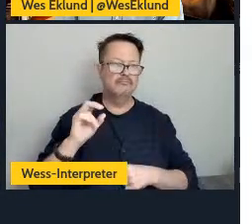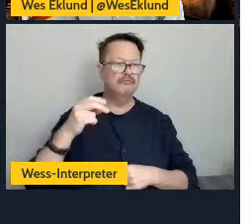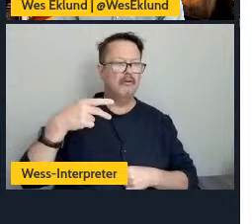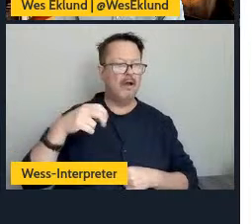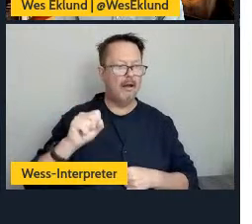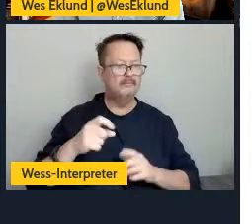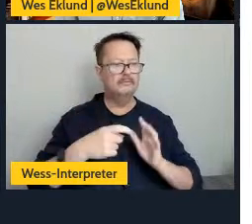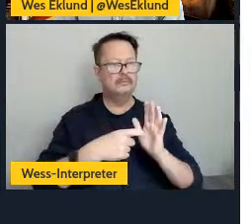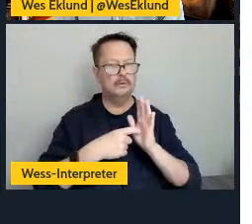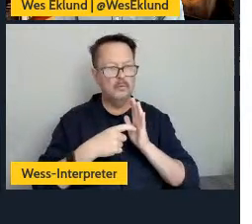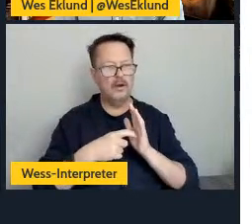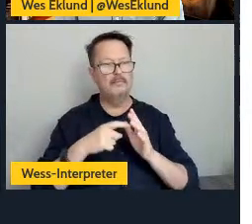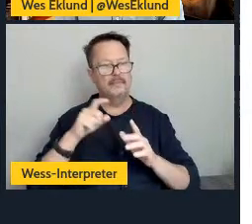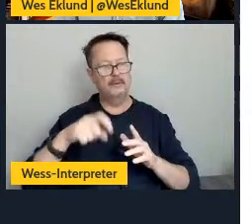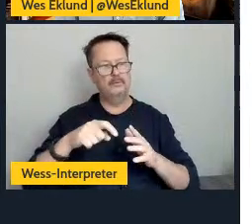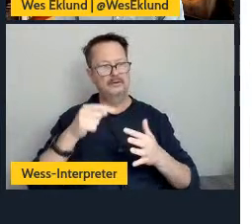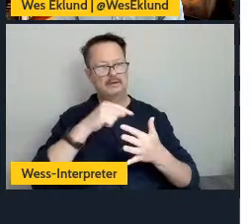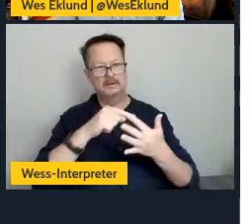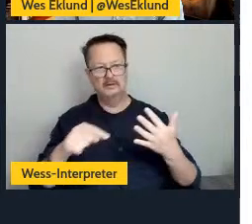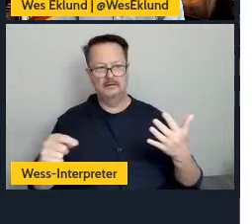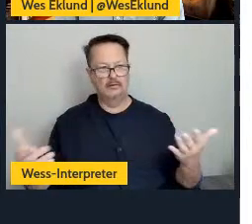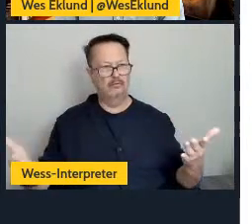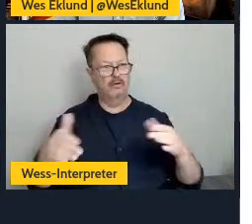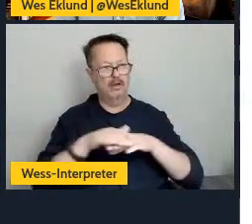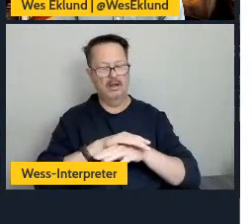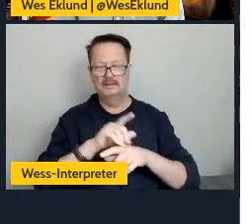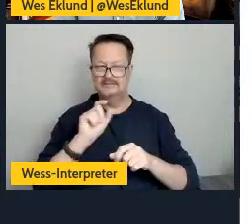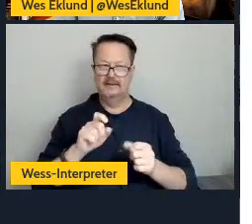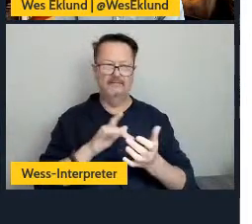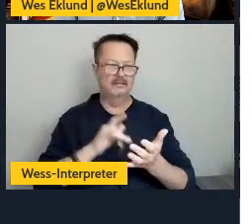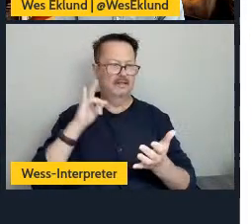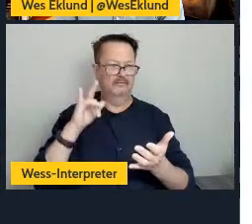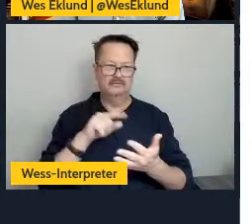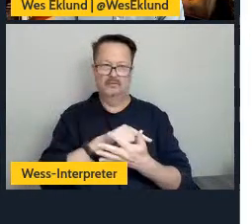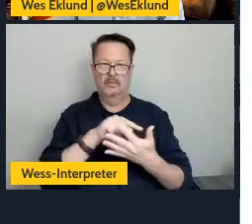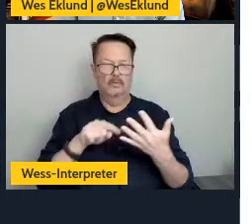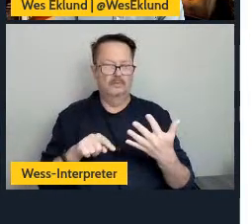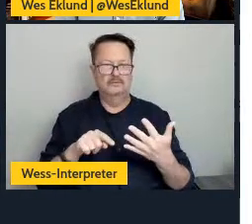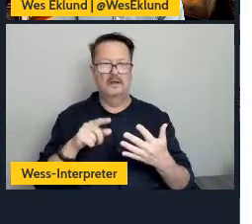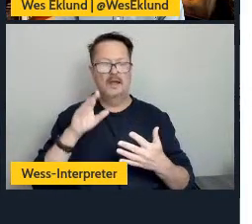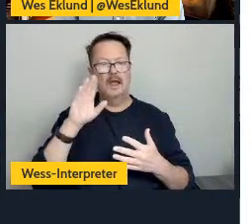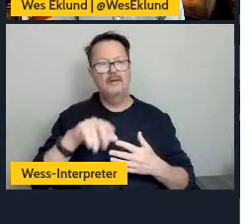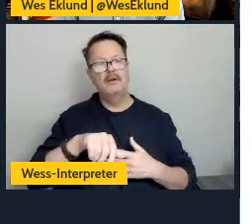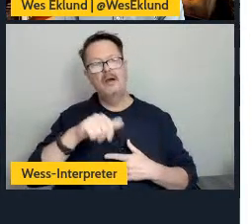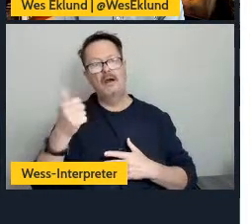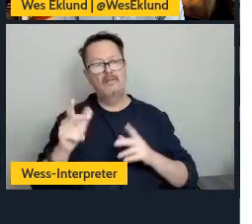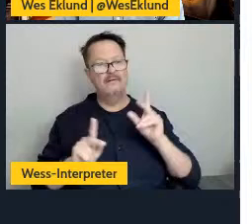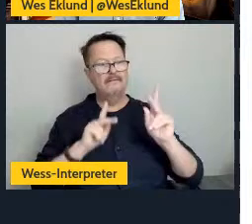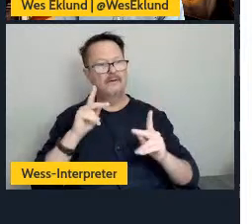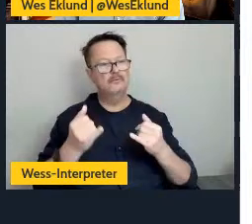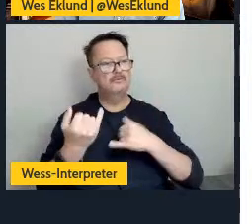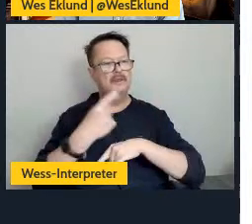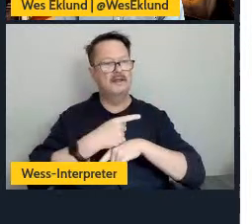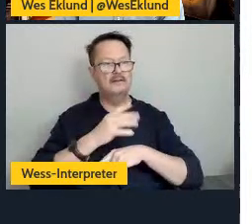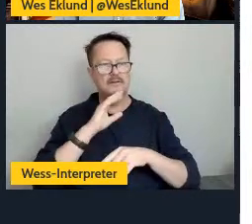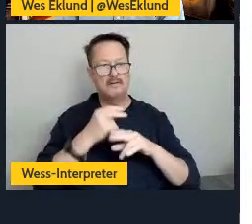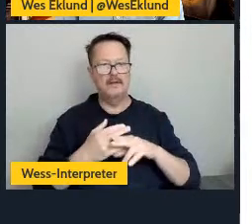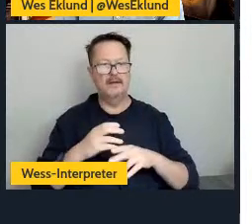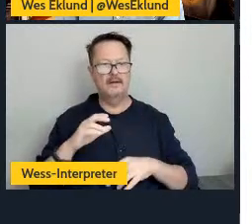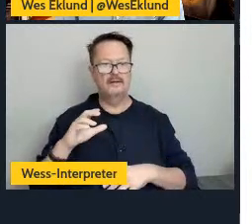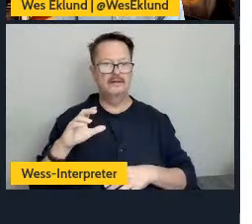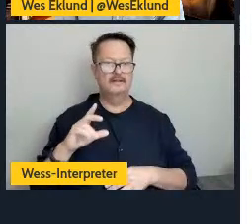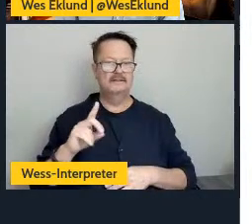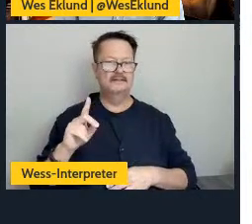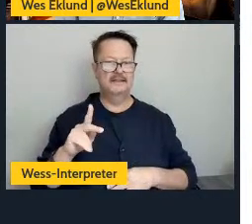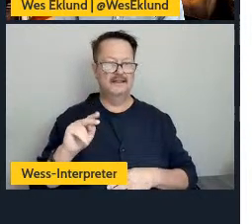need across your constructs. Definitely leverage those. I know other folks today have talked about CDK-nag, so I won't go into